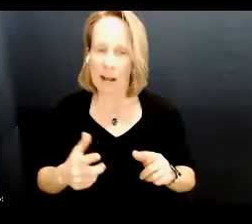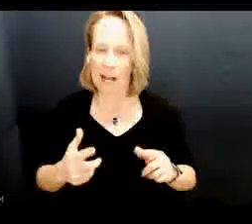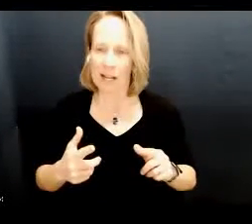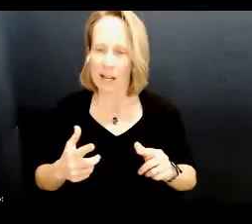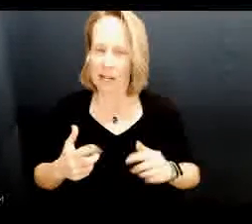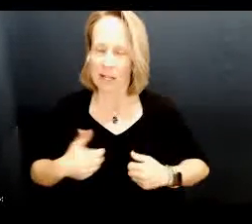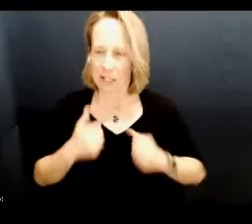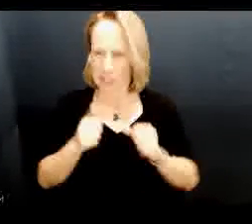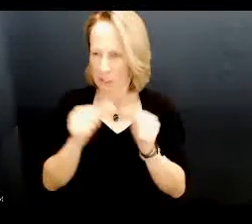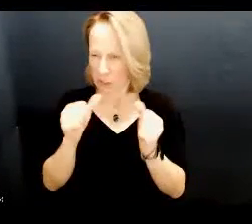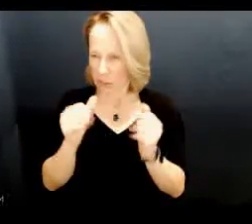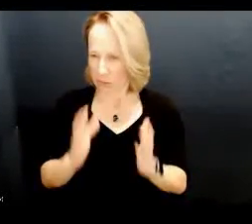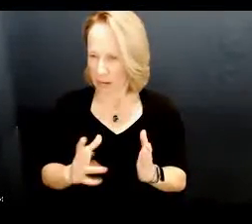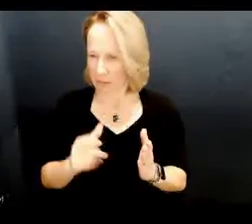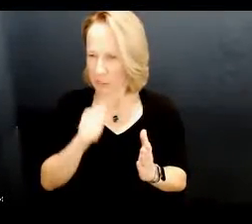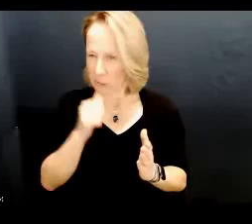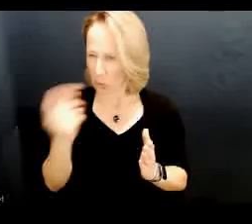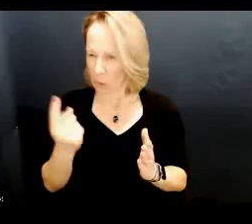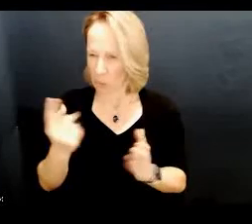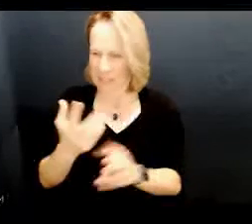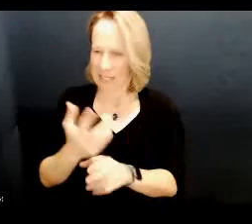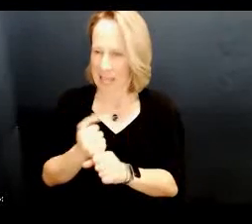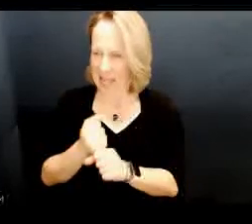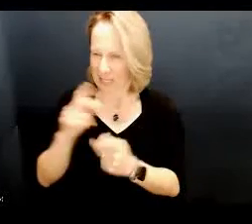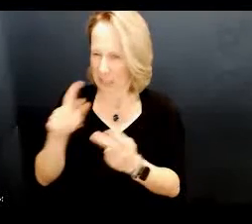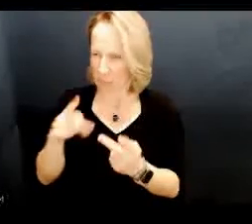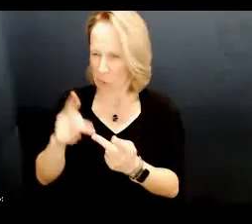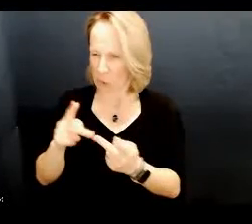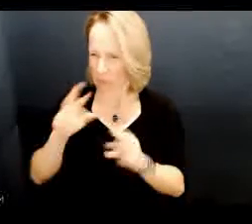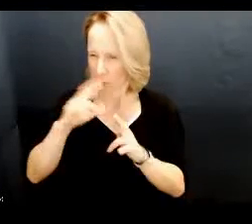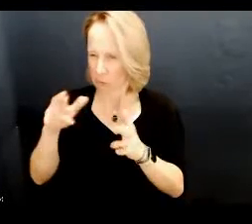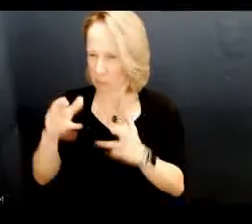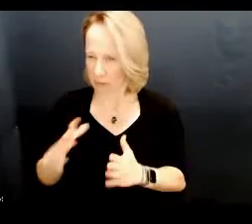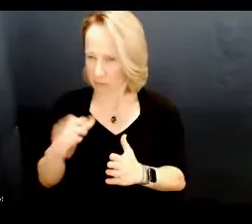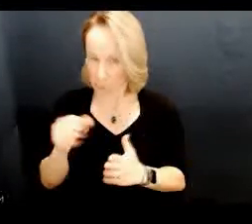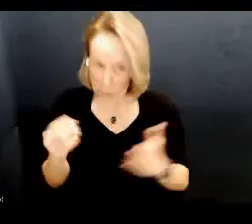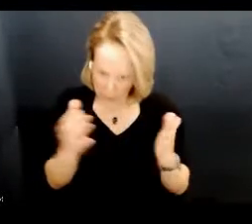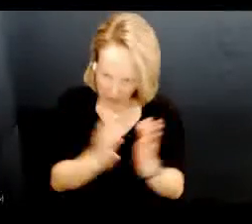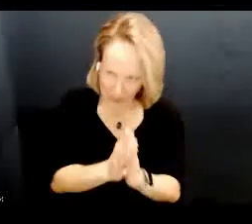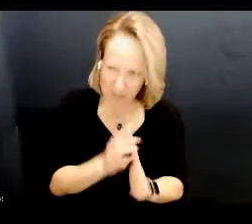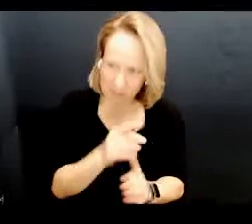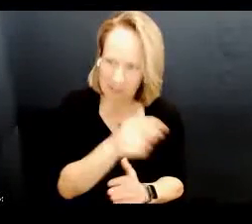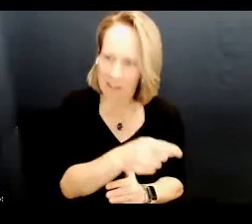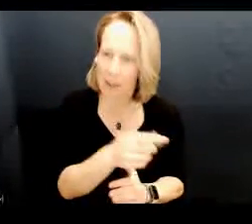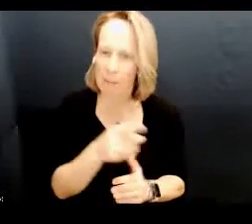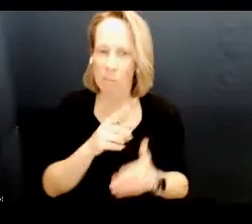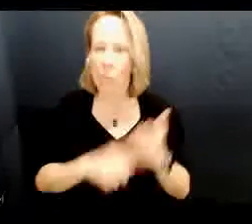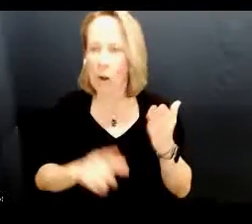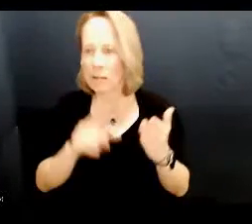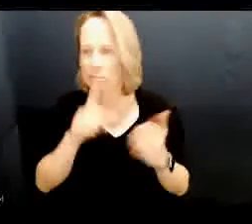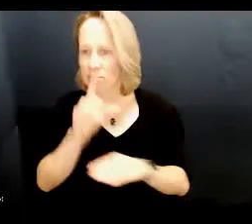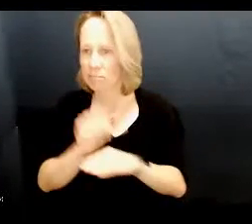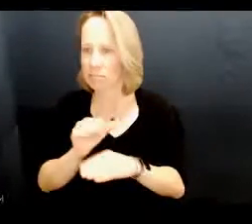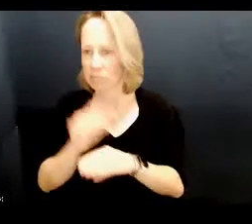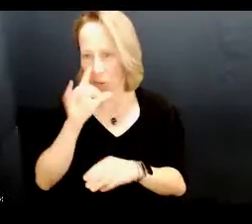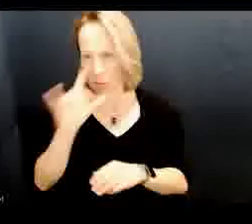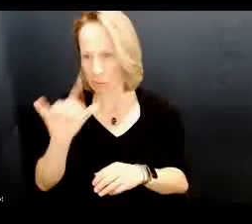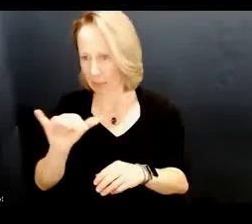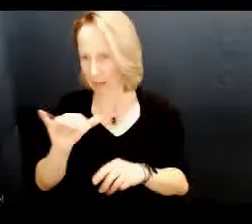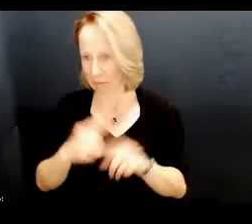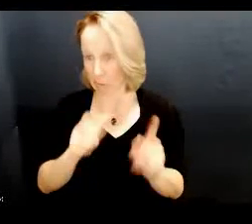the perfect response. So we want to get their perspective of what it is actually looking like from their experience as